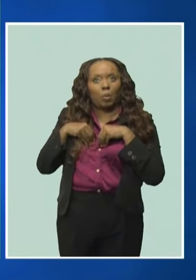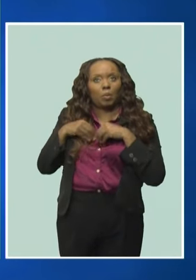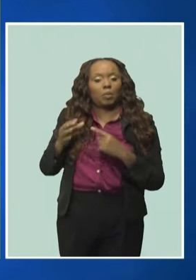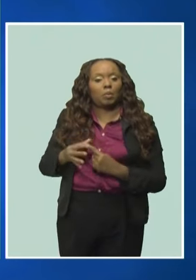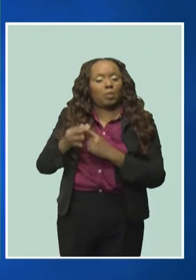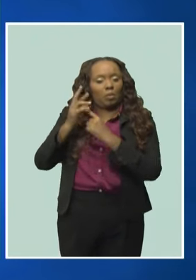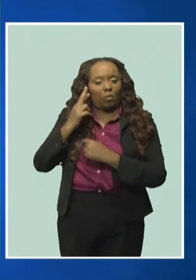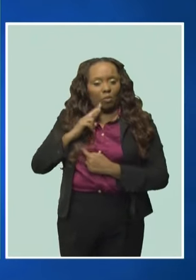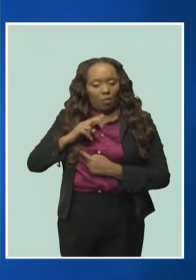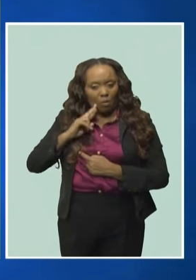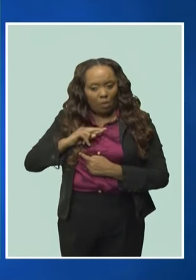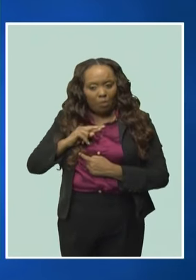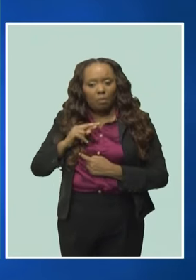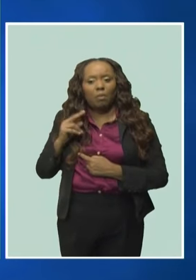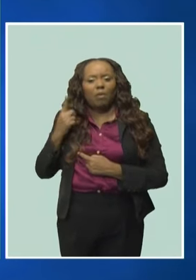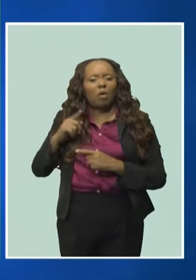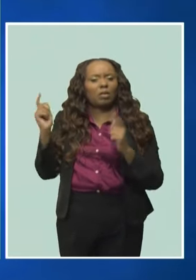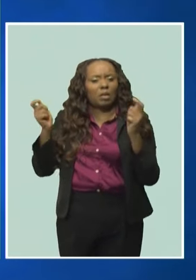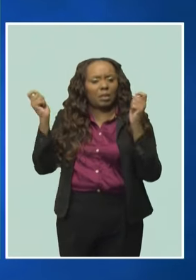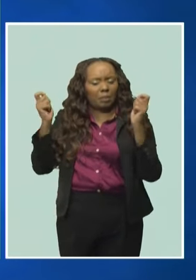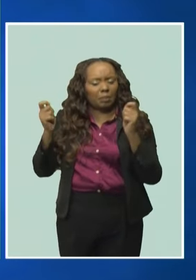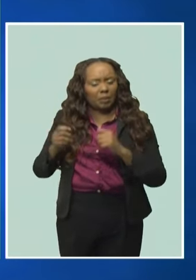this prospect. We think it's